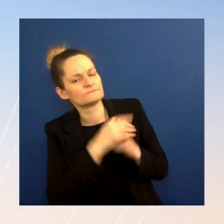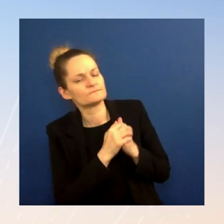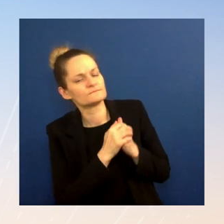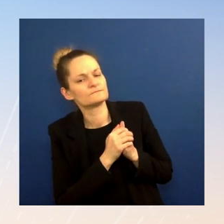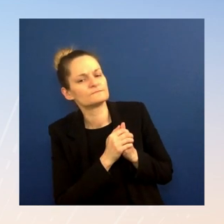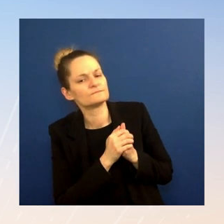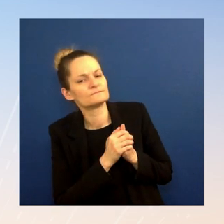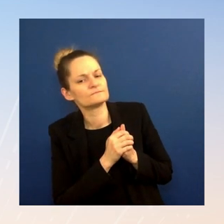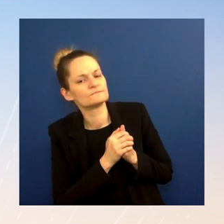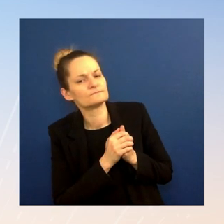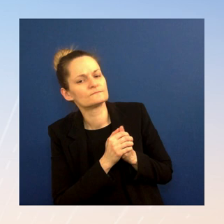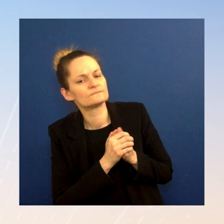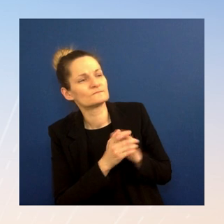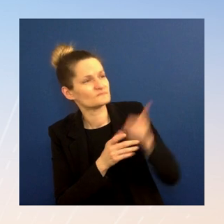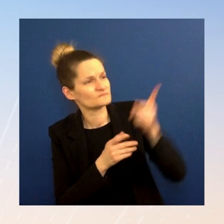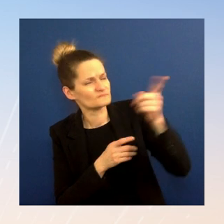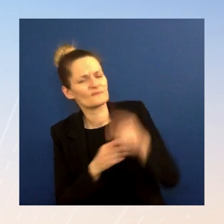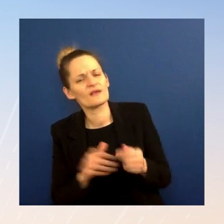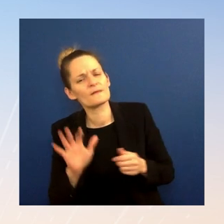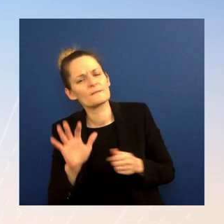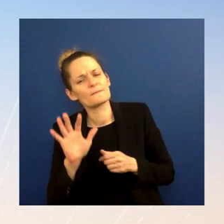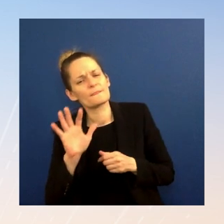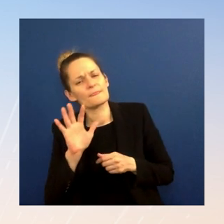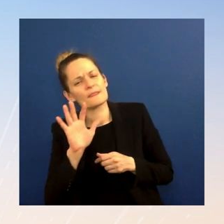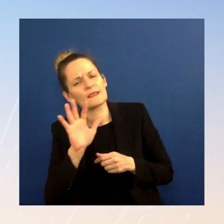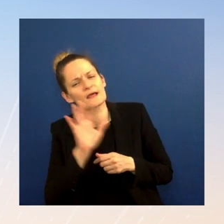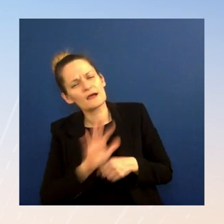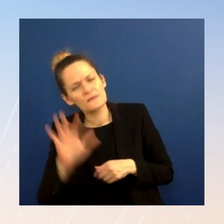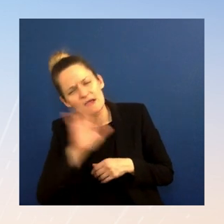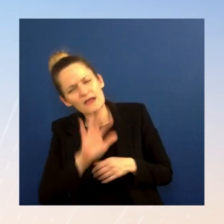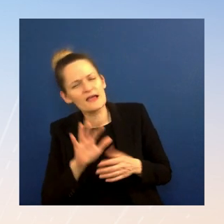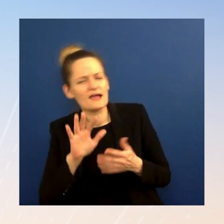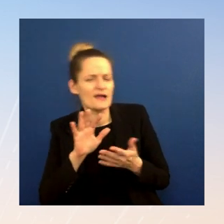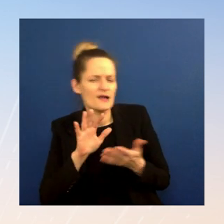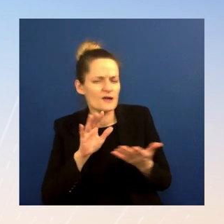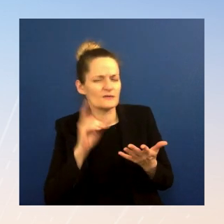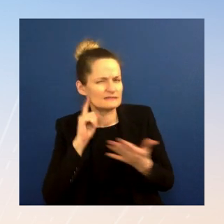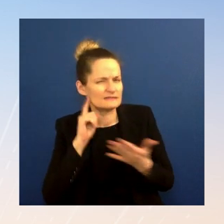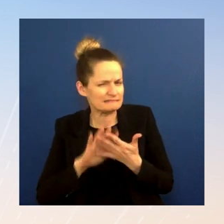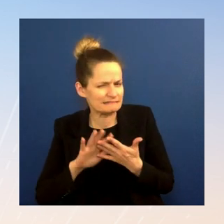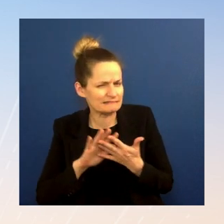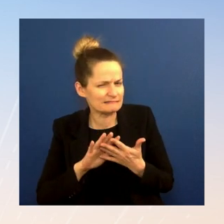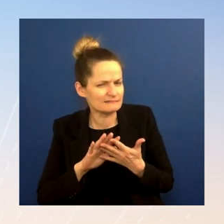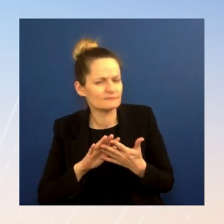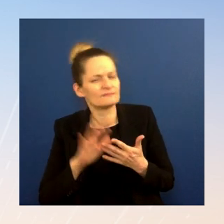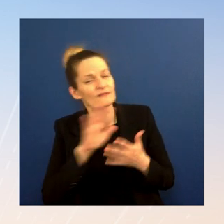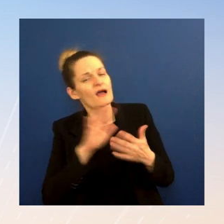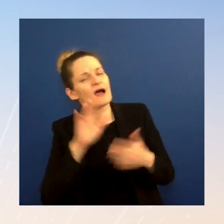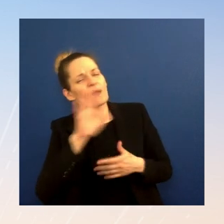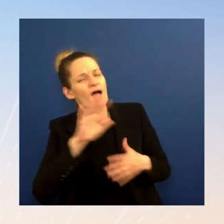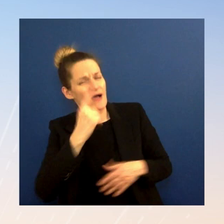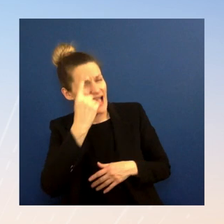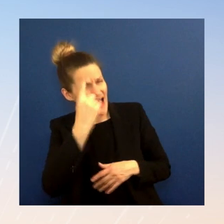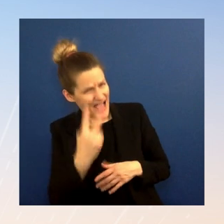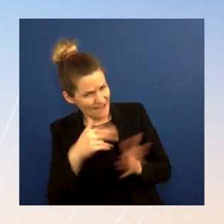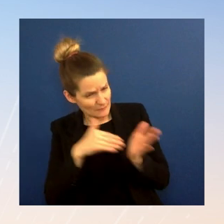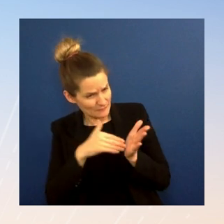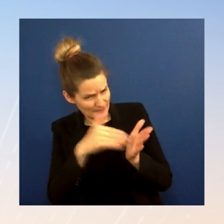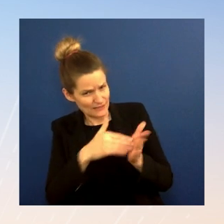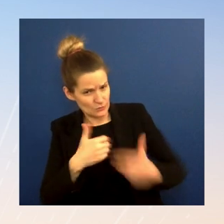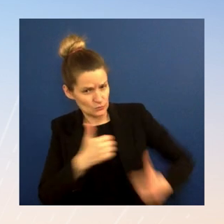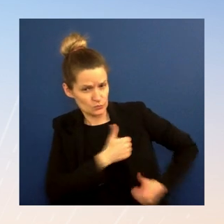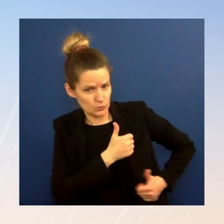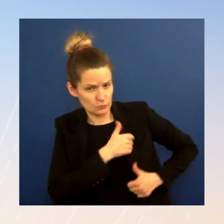given time in Japan. And many Japanese remember at that time Vice President Biden came all the way to Japan about 10 years ago, and there was a terrible